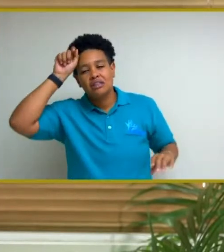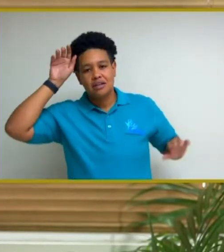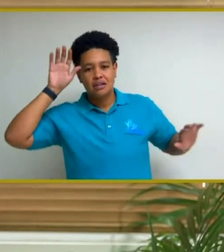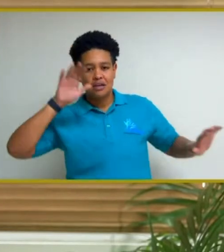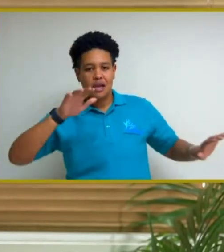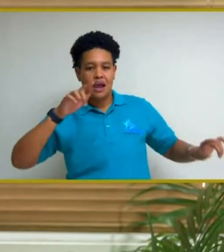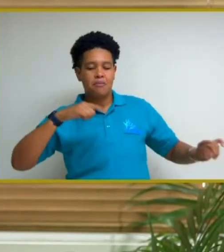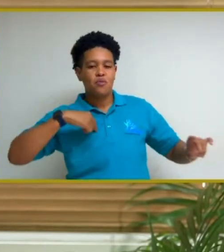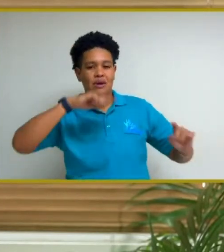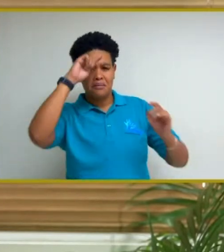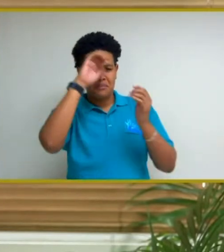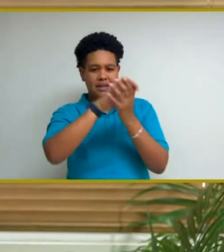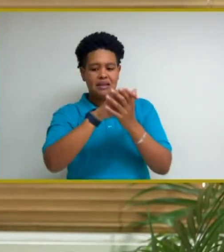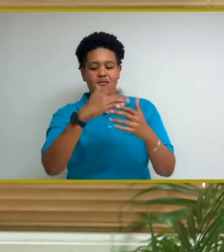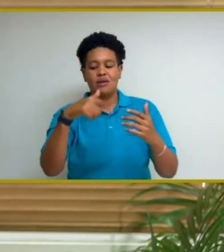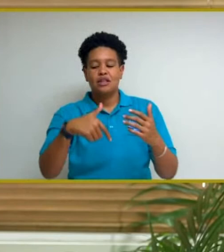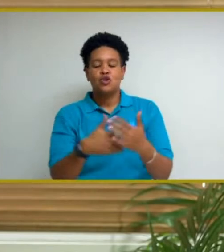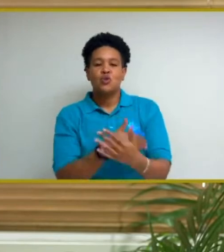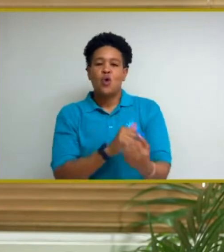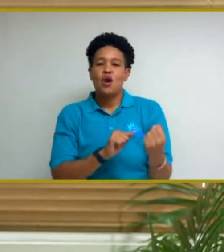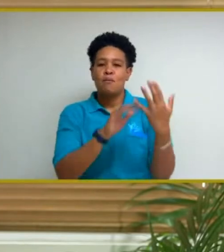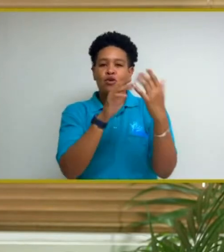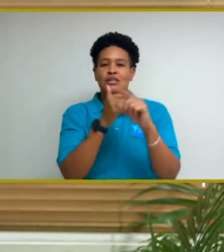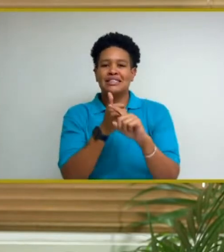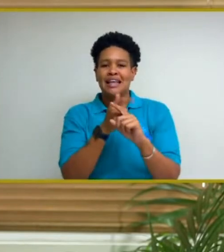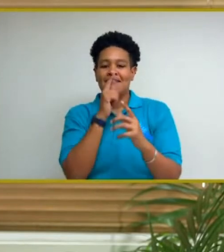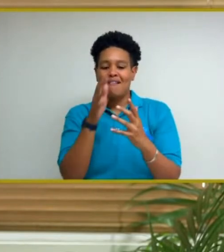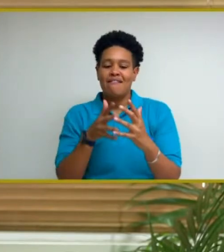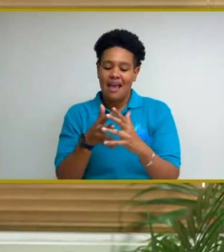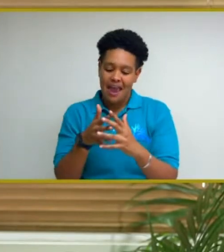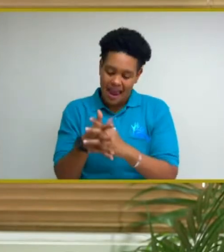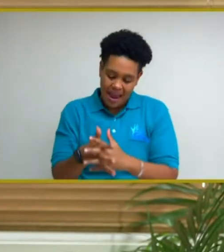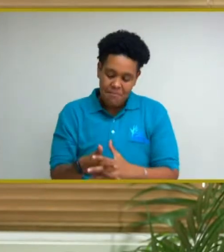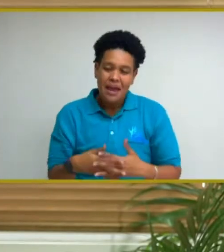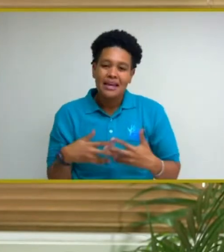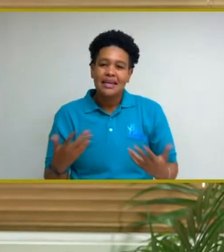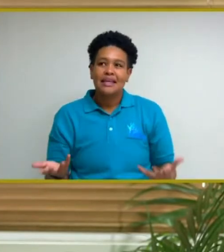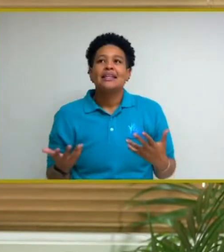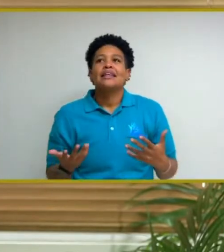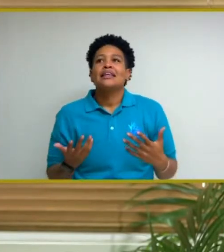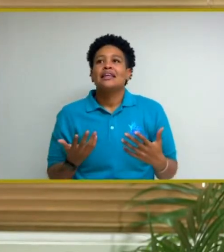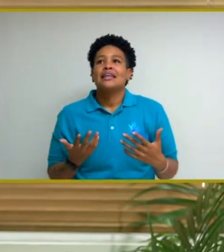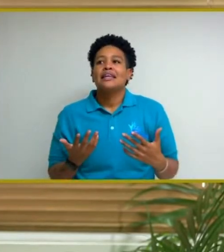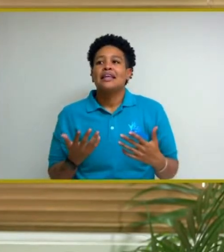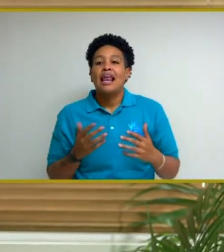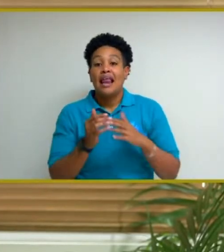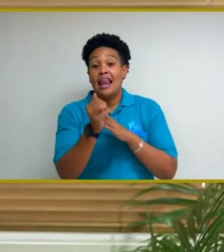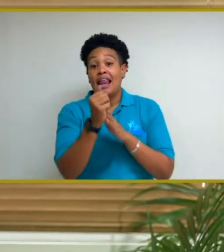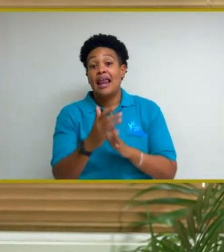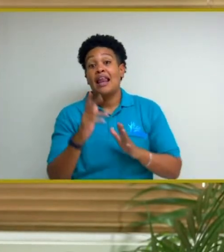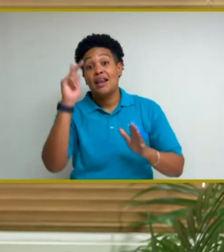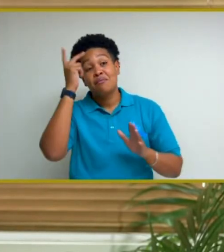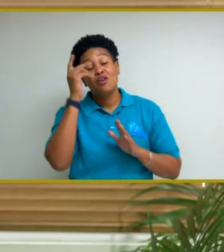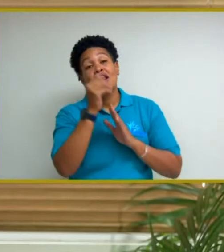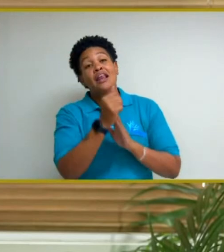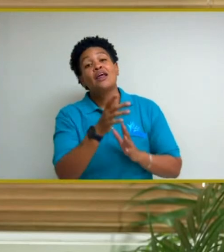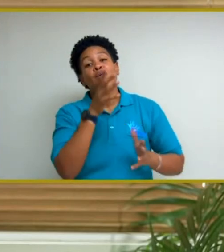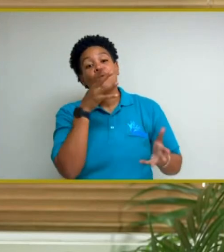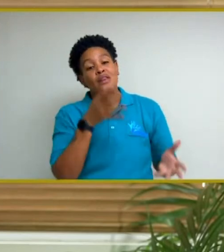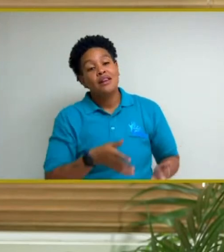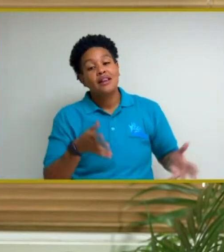we believe that this new approach of embedding the leaders, the political leaders on the